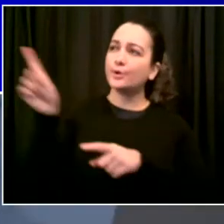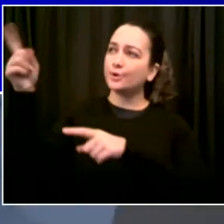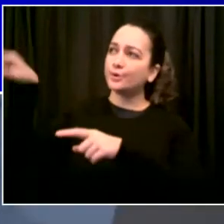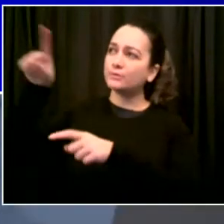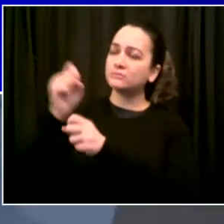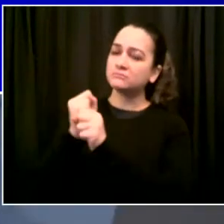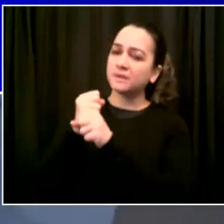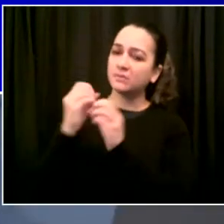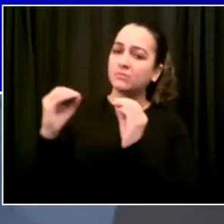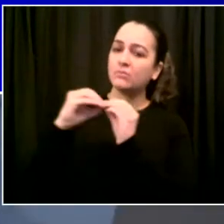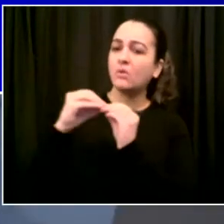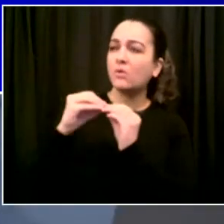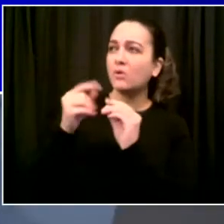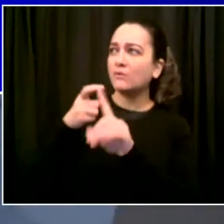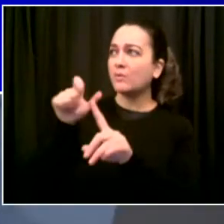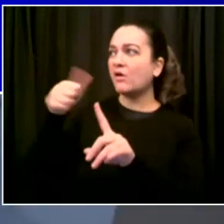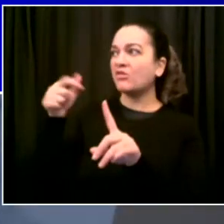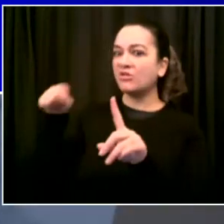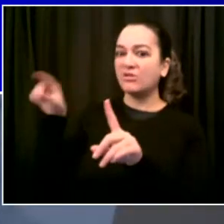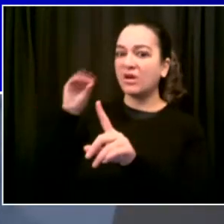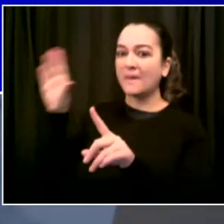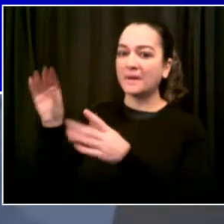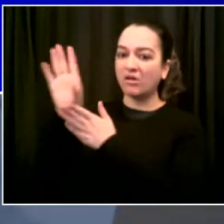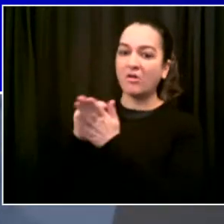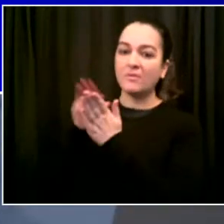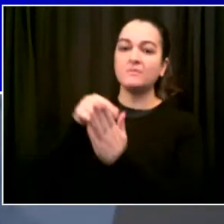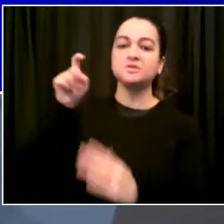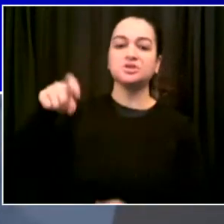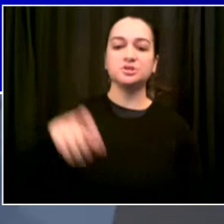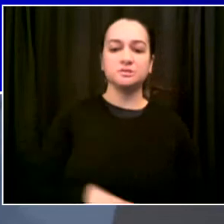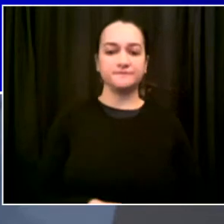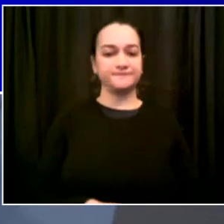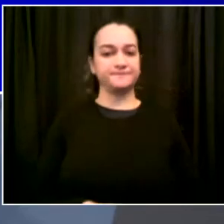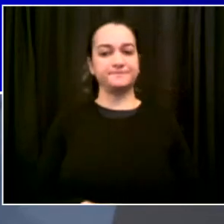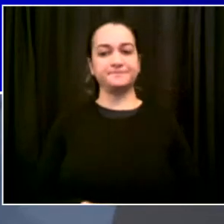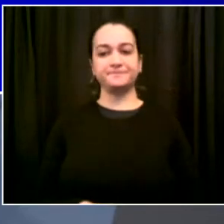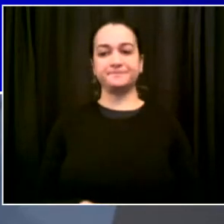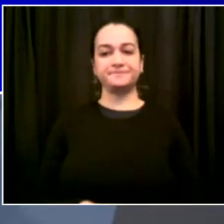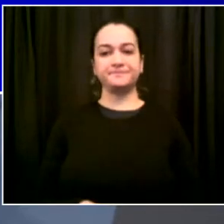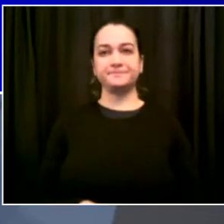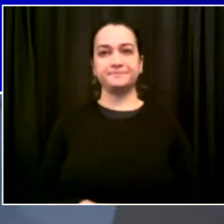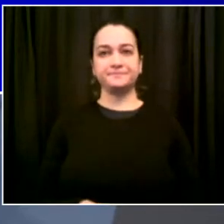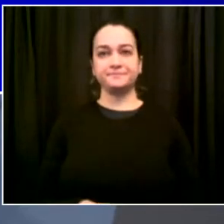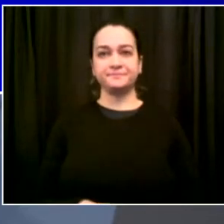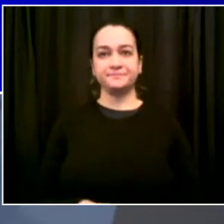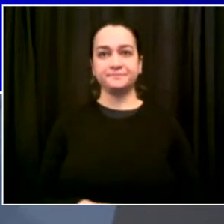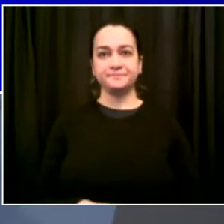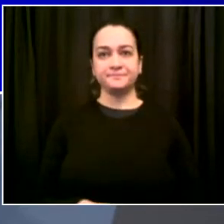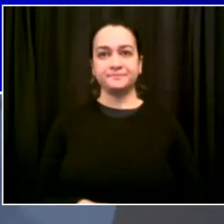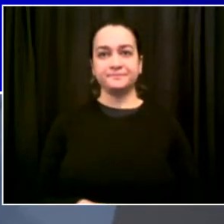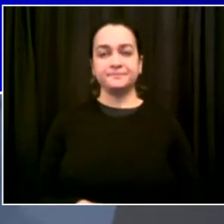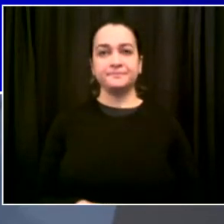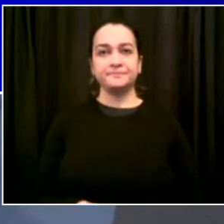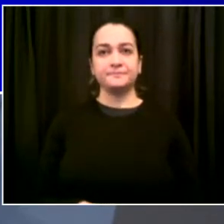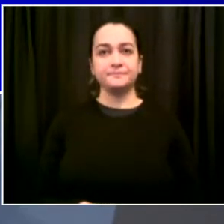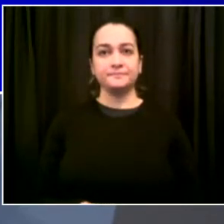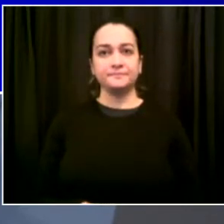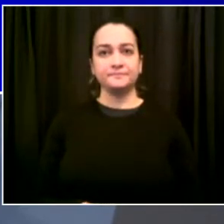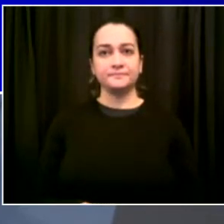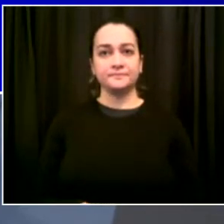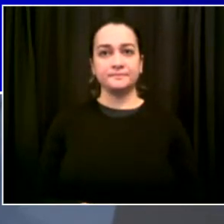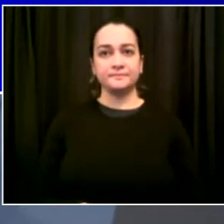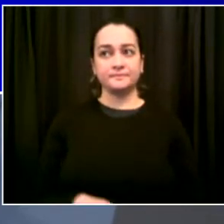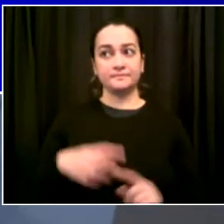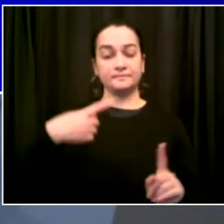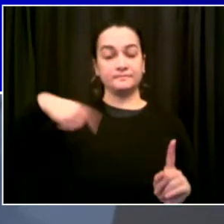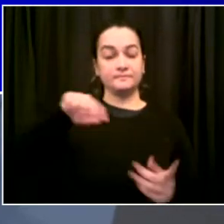We can give the vaccine with extraordinary speed. But it all comes down to supply, supply, supply. And the status quo, when it comes